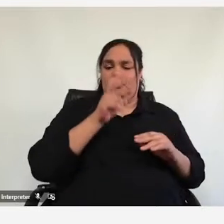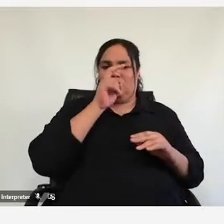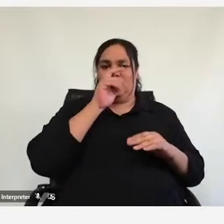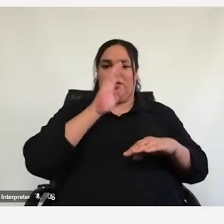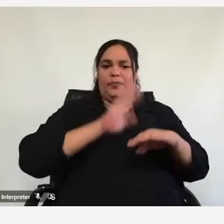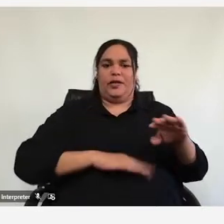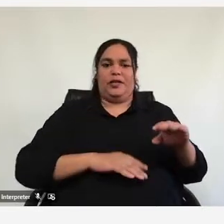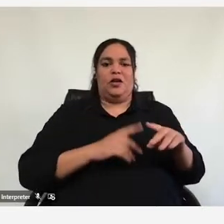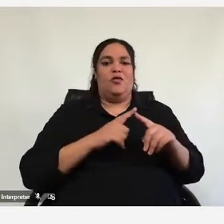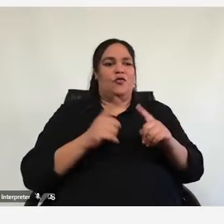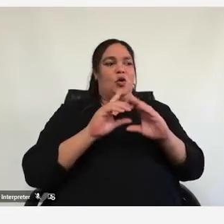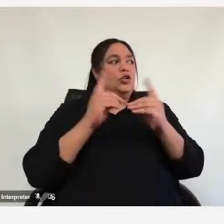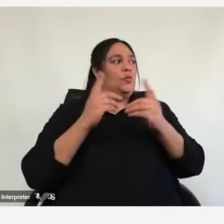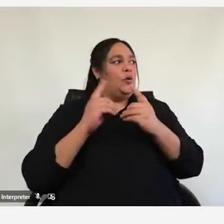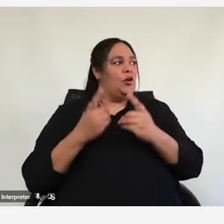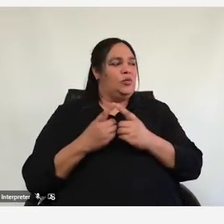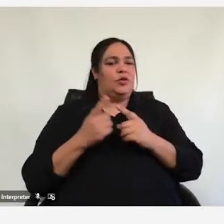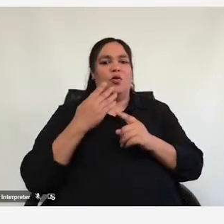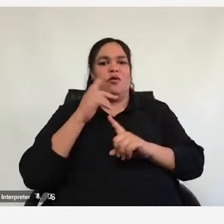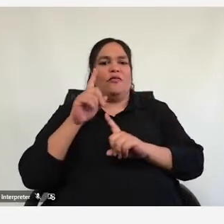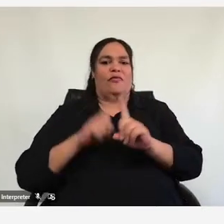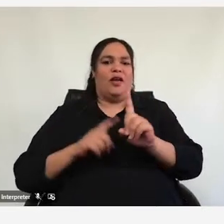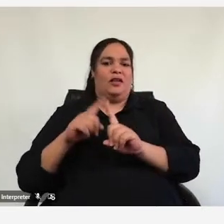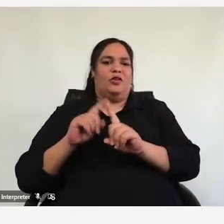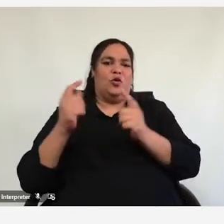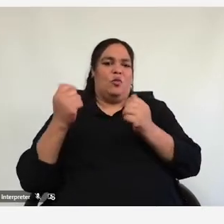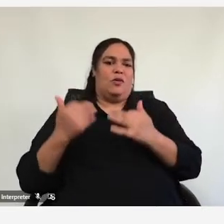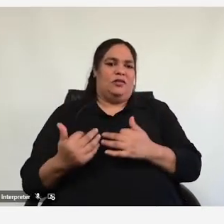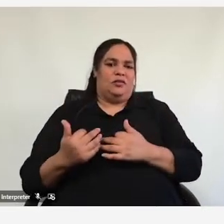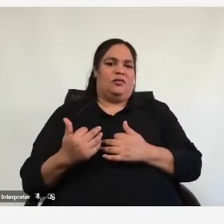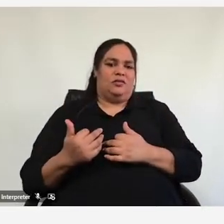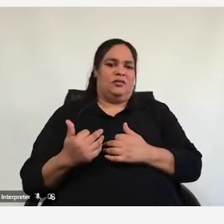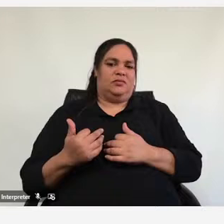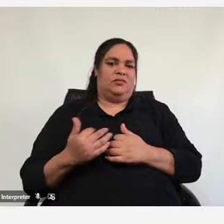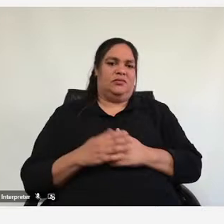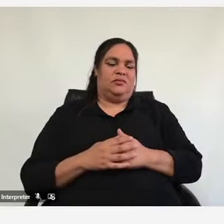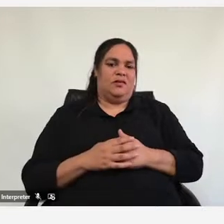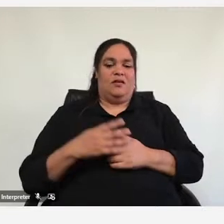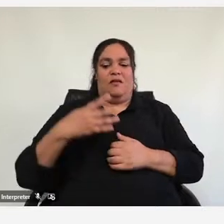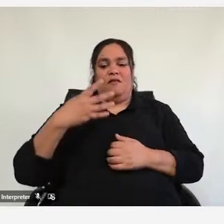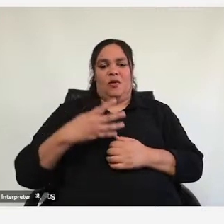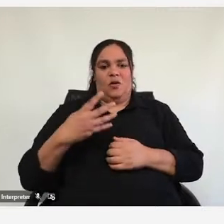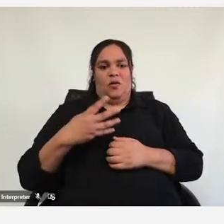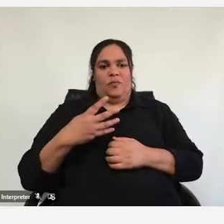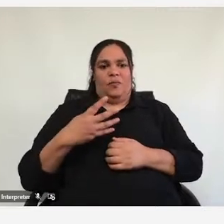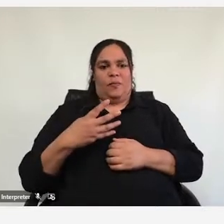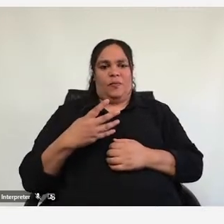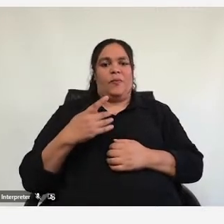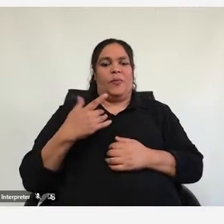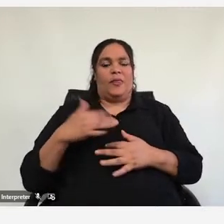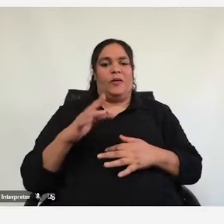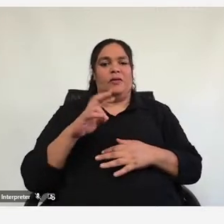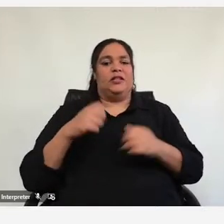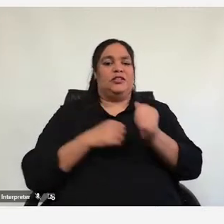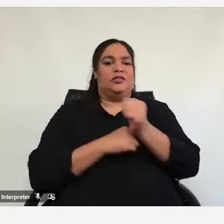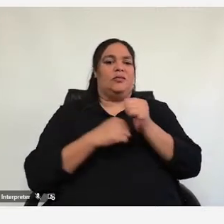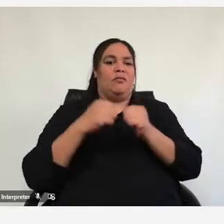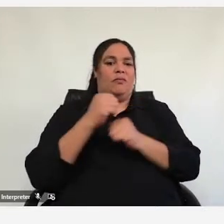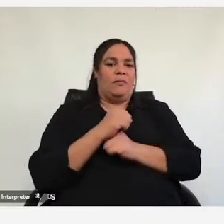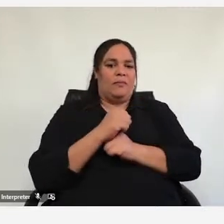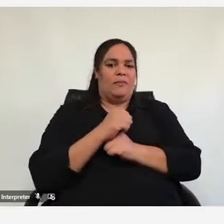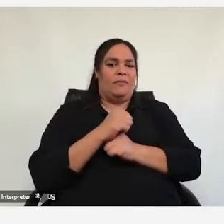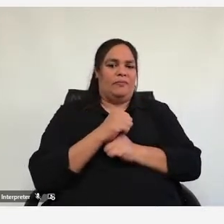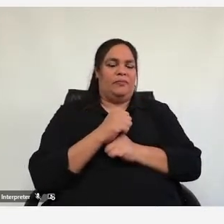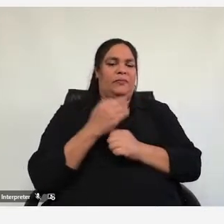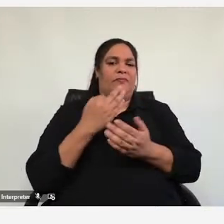to departments that fail to spend their budgets. 4, a restructured SMME